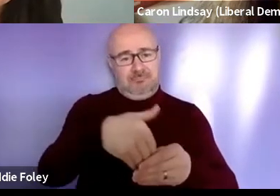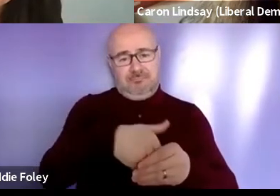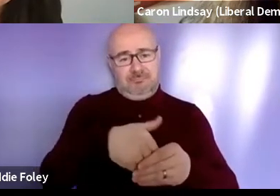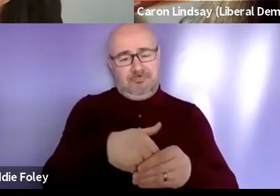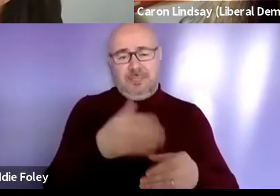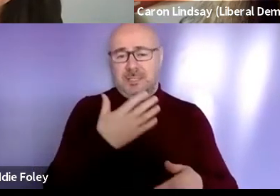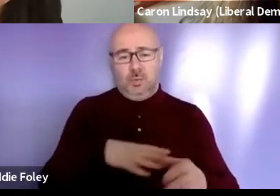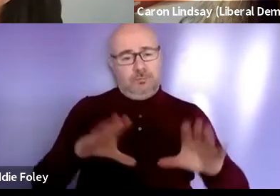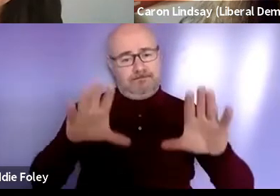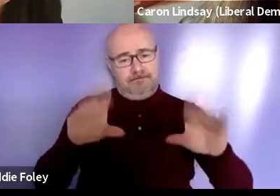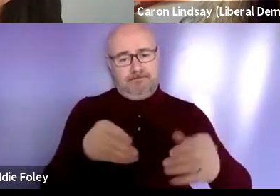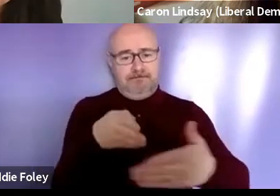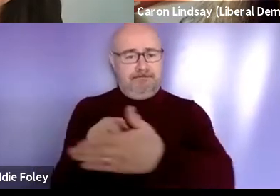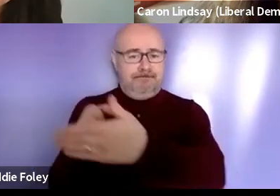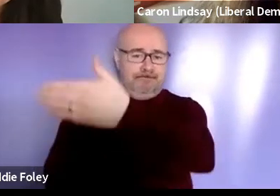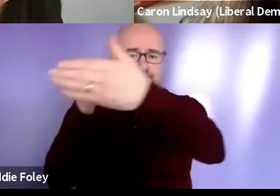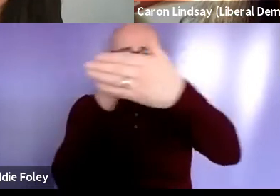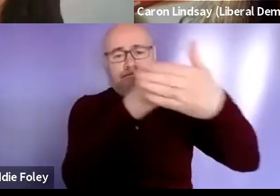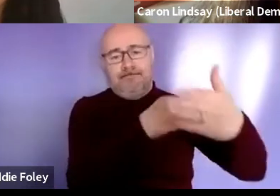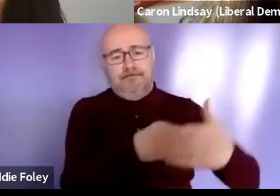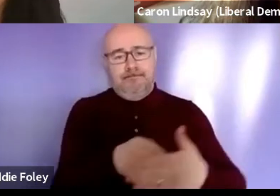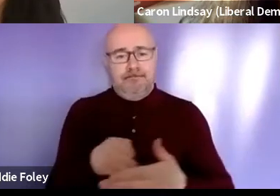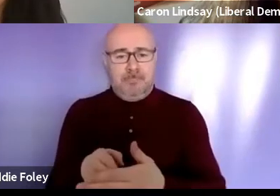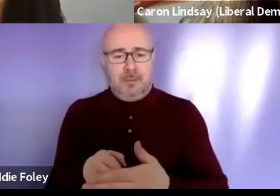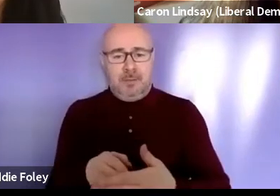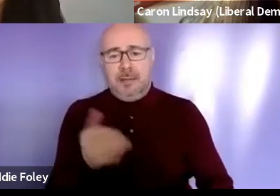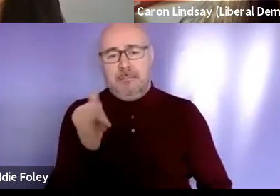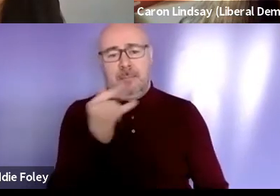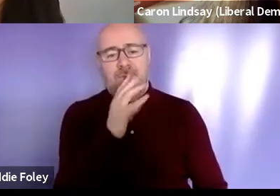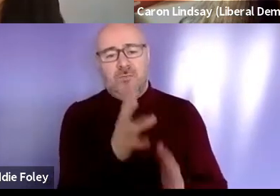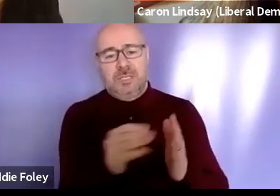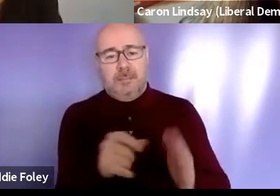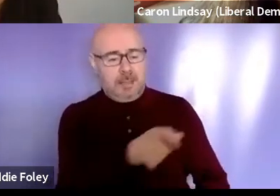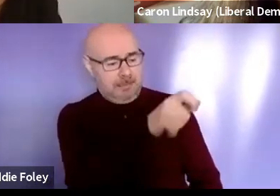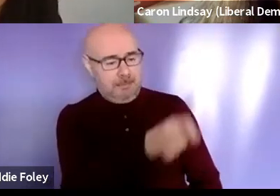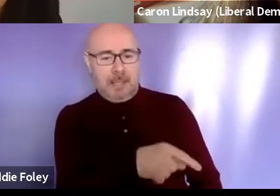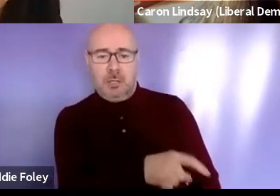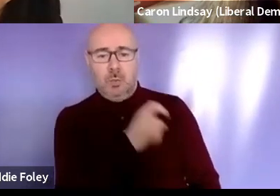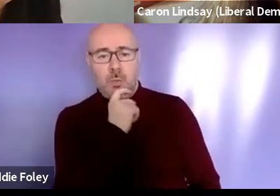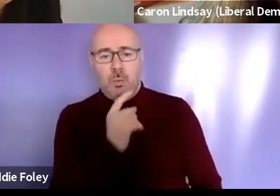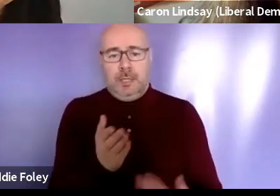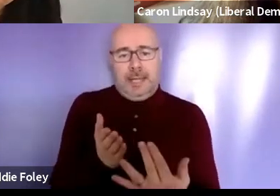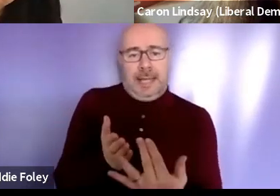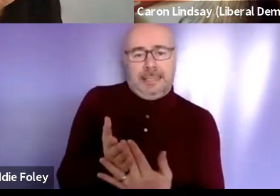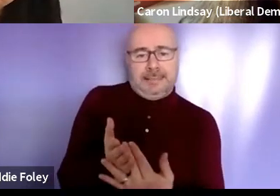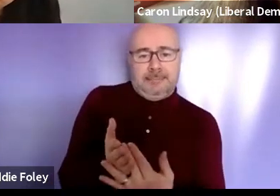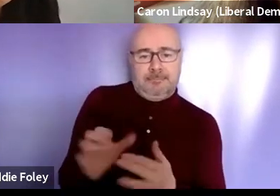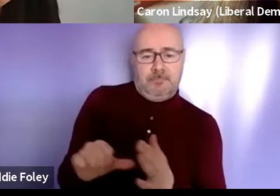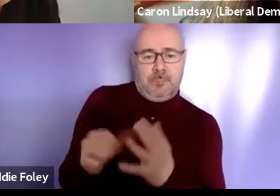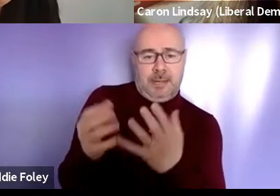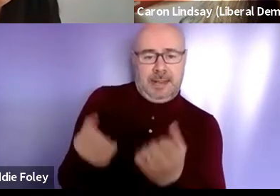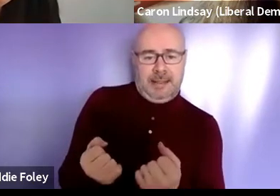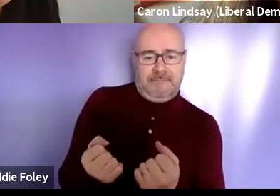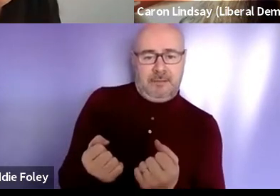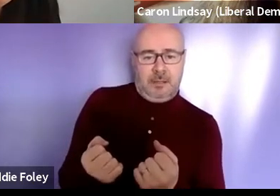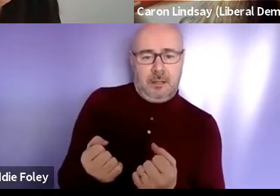to come to us, for somebody who has childcare problems or accessibility issues. And I used to get told so much, well,